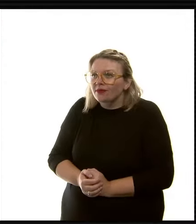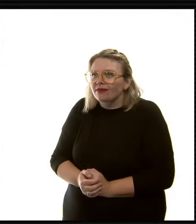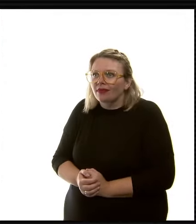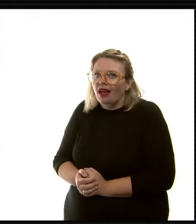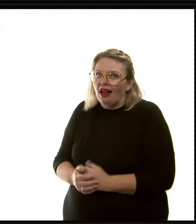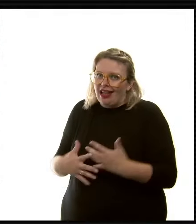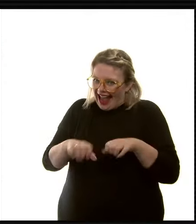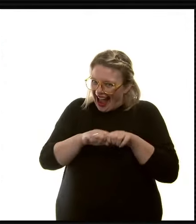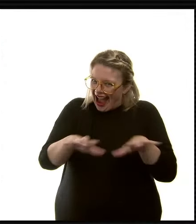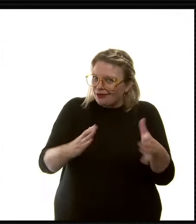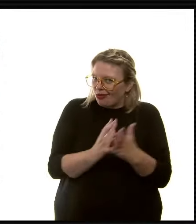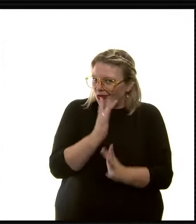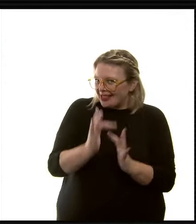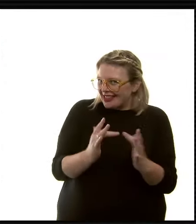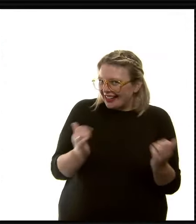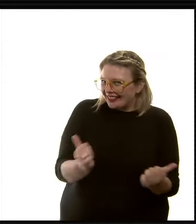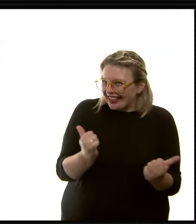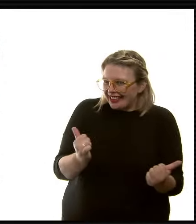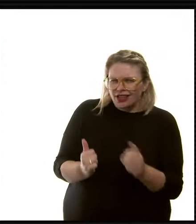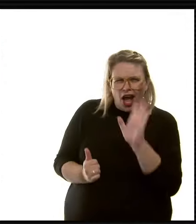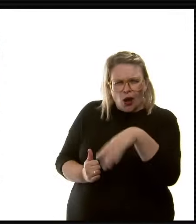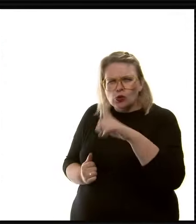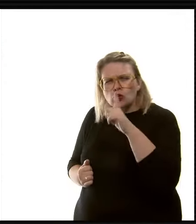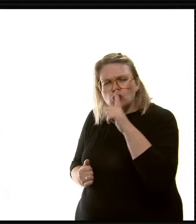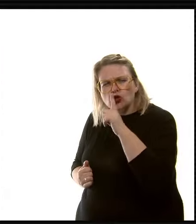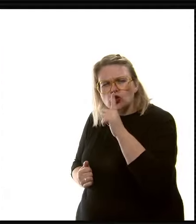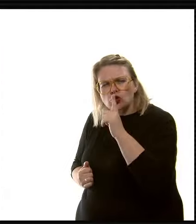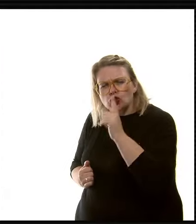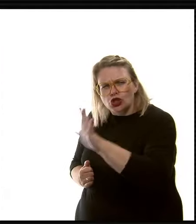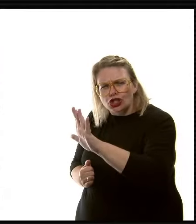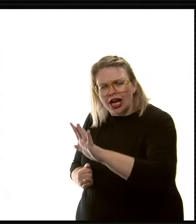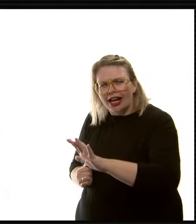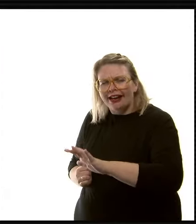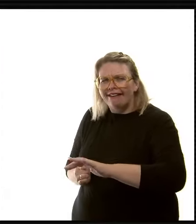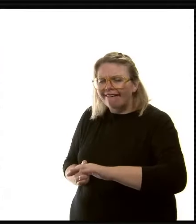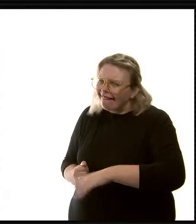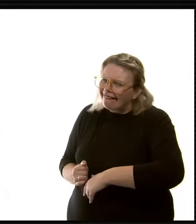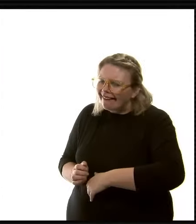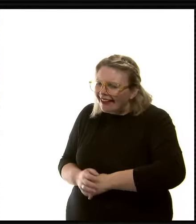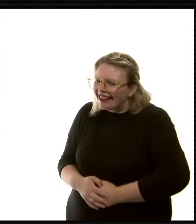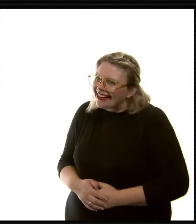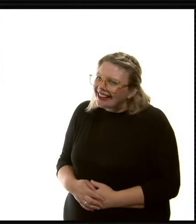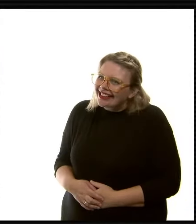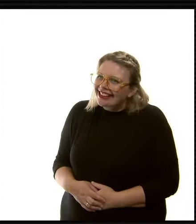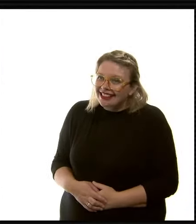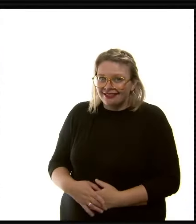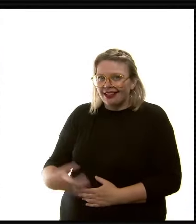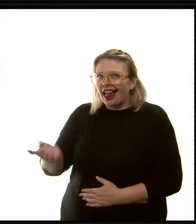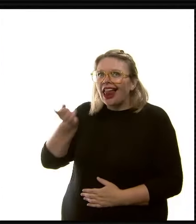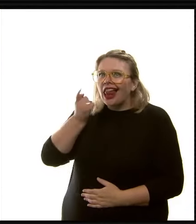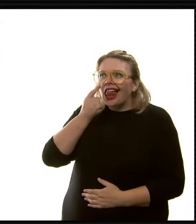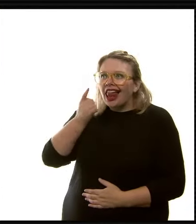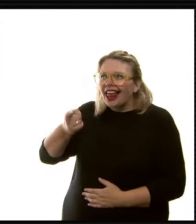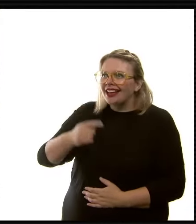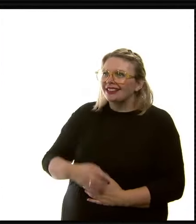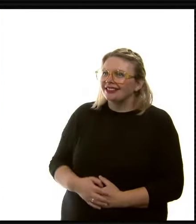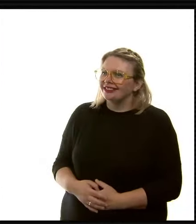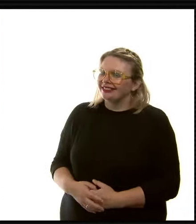Vic. Yeah. No. So should we... Let's do it. Let's do it. Yeah. Here we